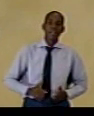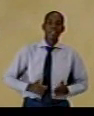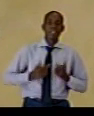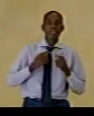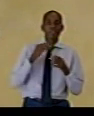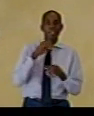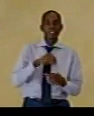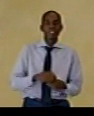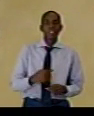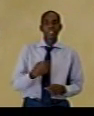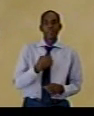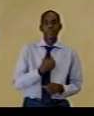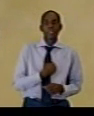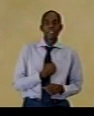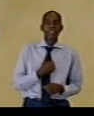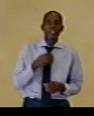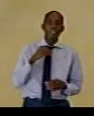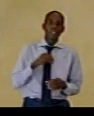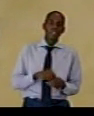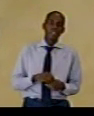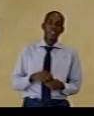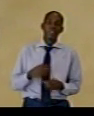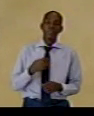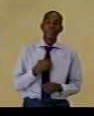that liveth in me.